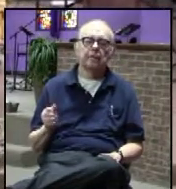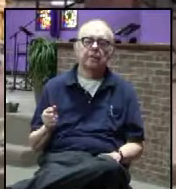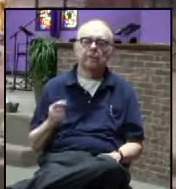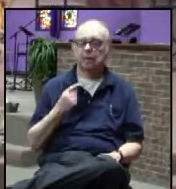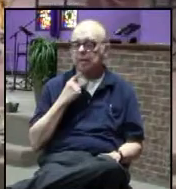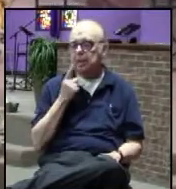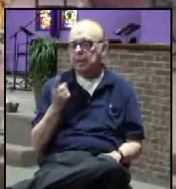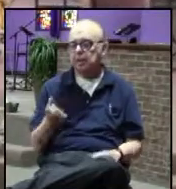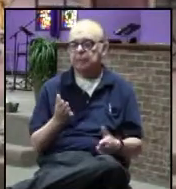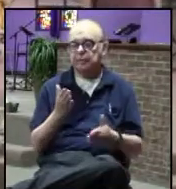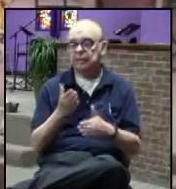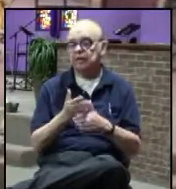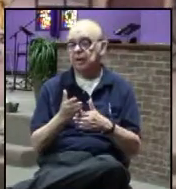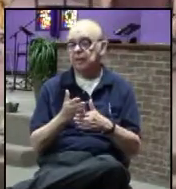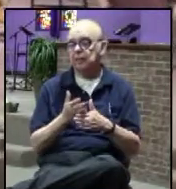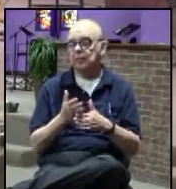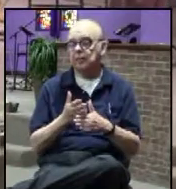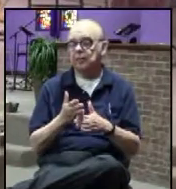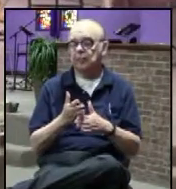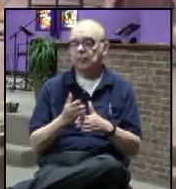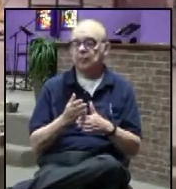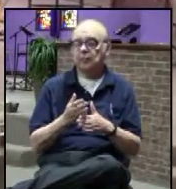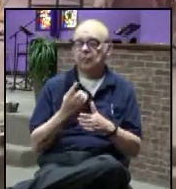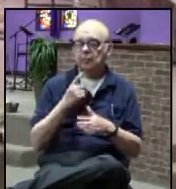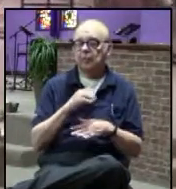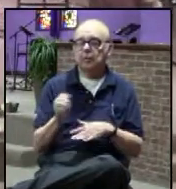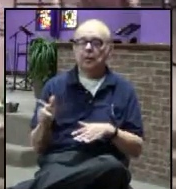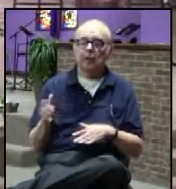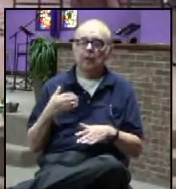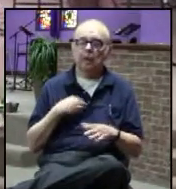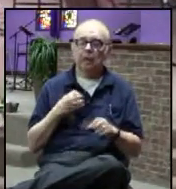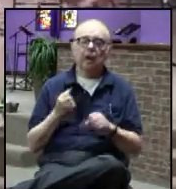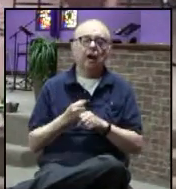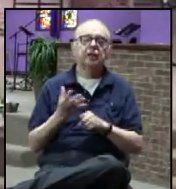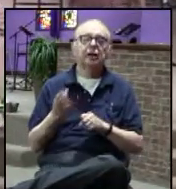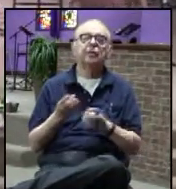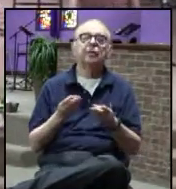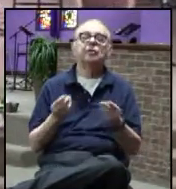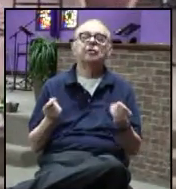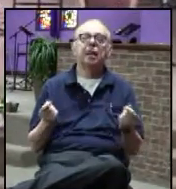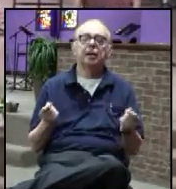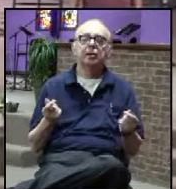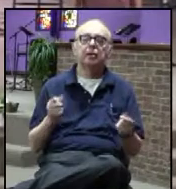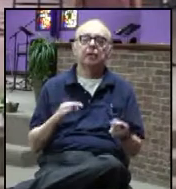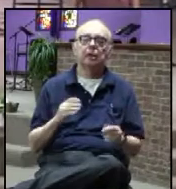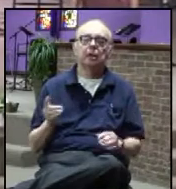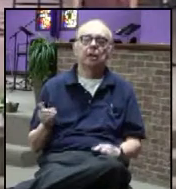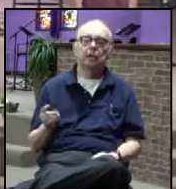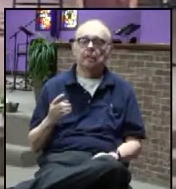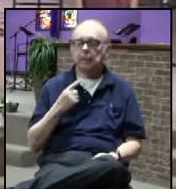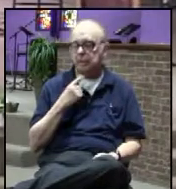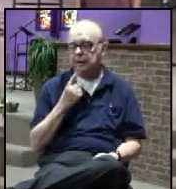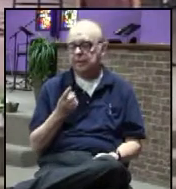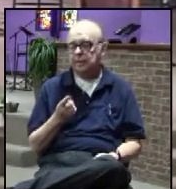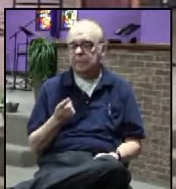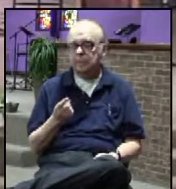here's the share to y'all that I got for this land. And he